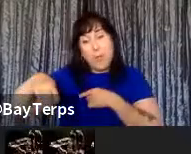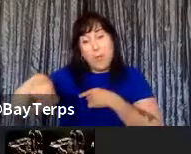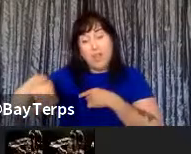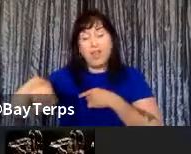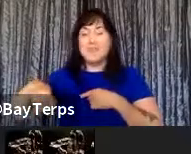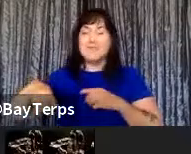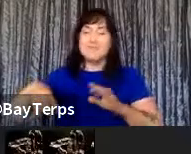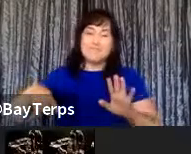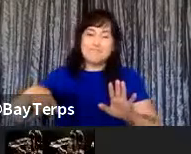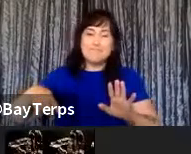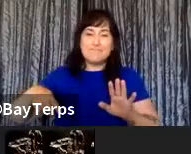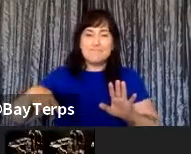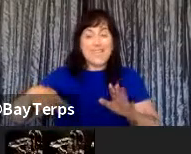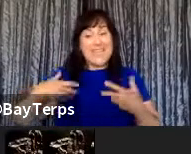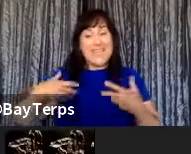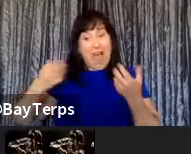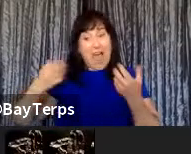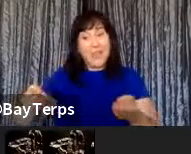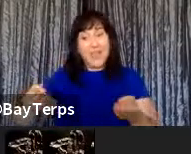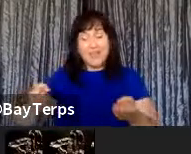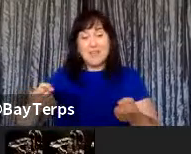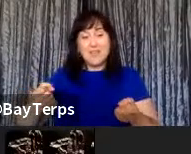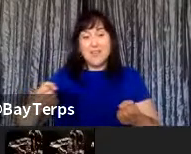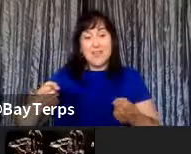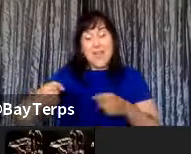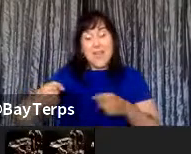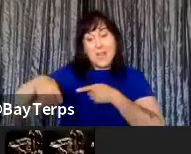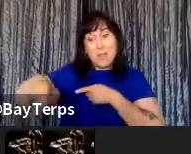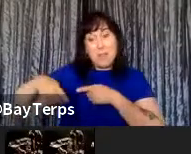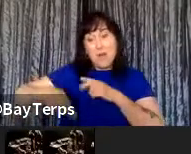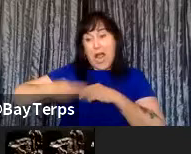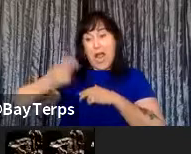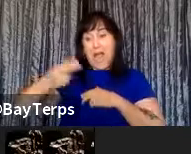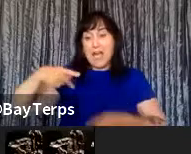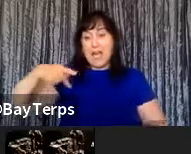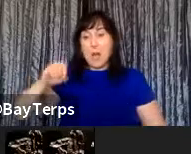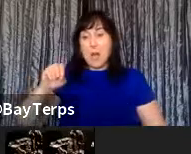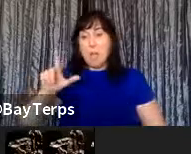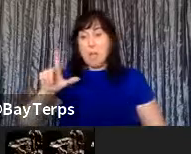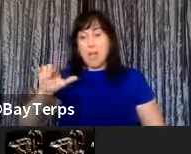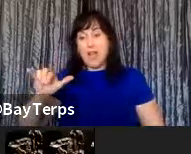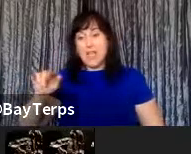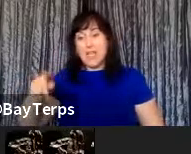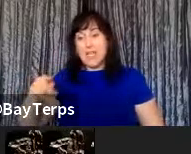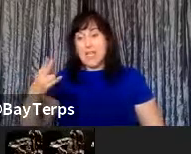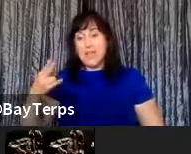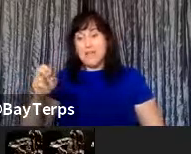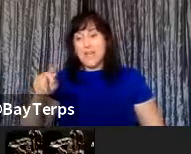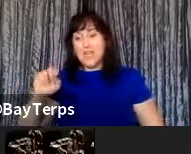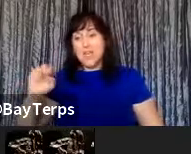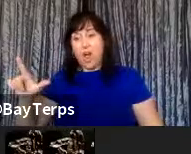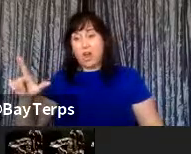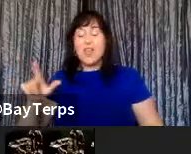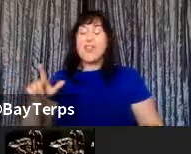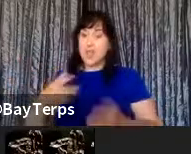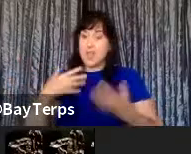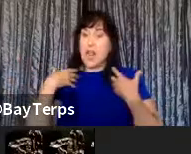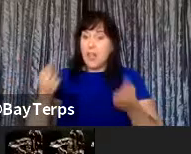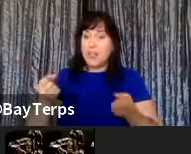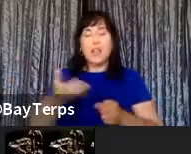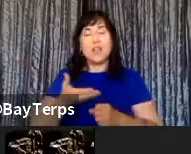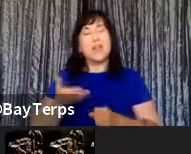it's actually quite good for you. The purple beans are high in polyphenols, which are actually really good for us. Think of things like, I don't